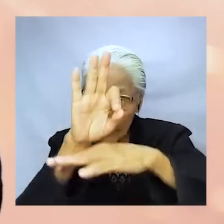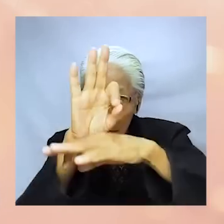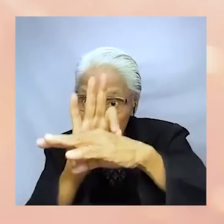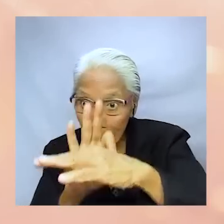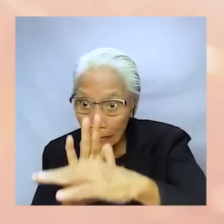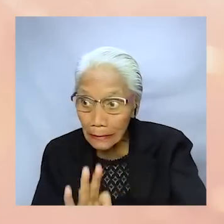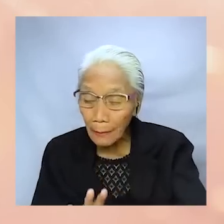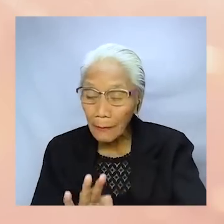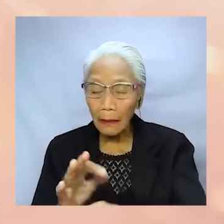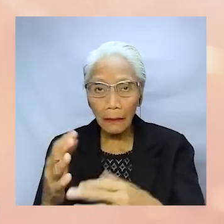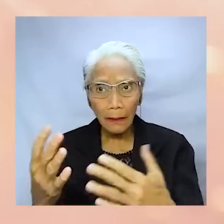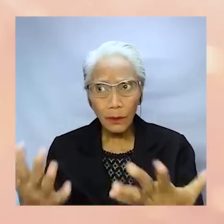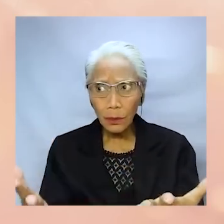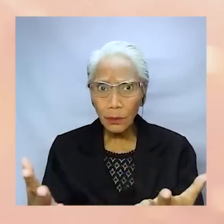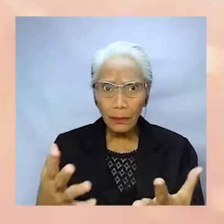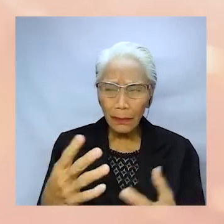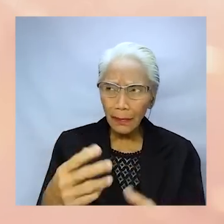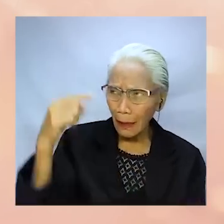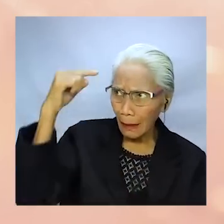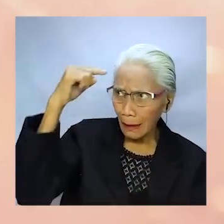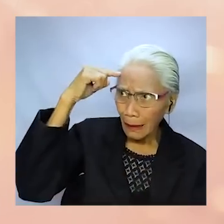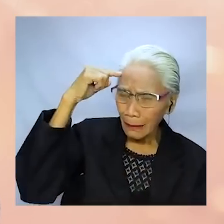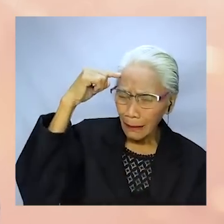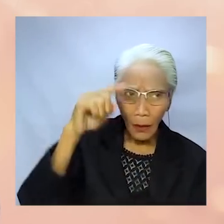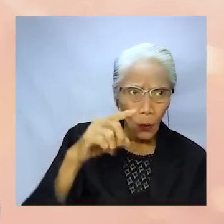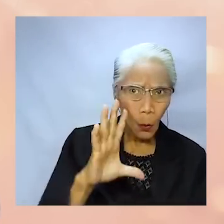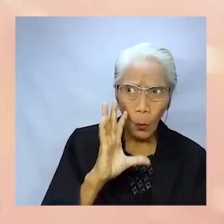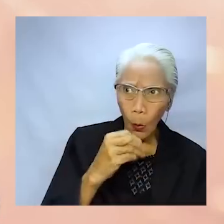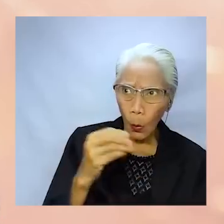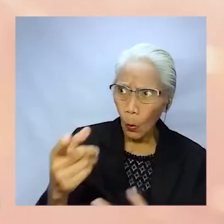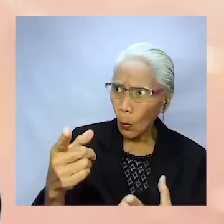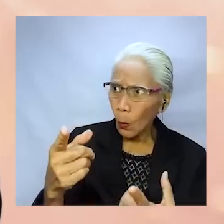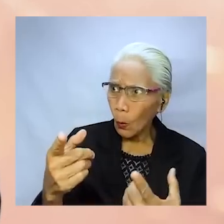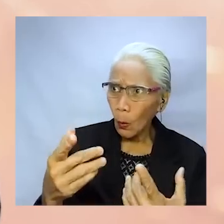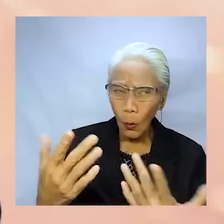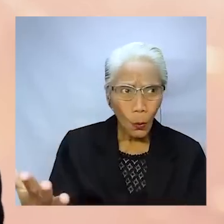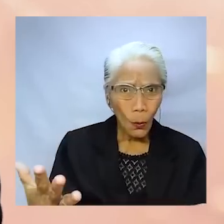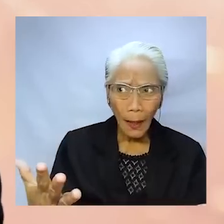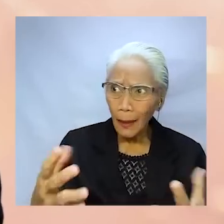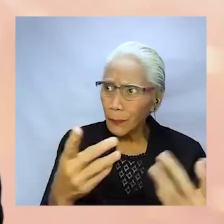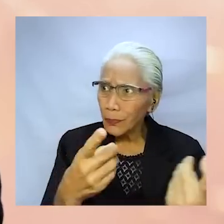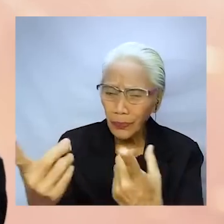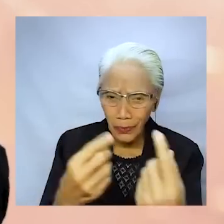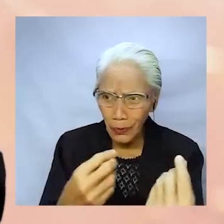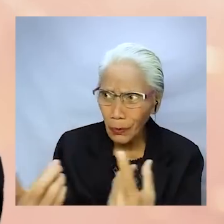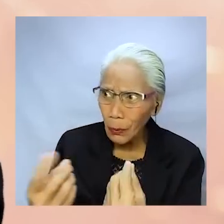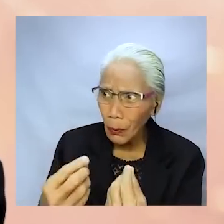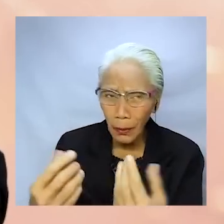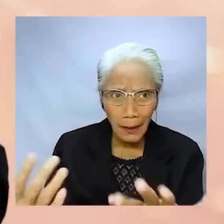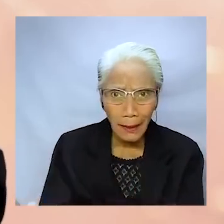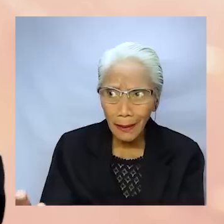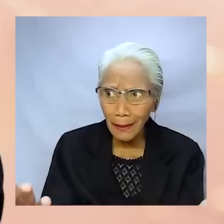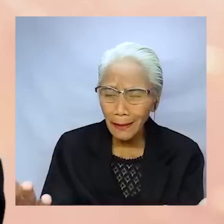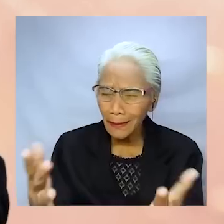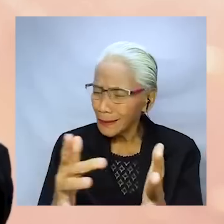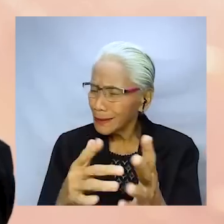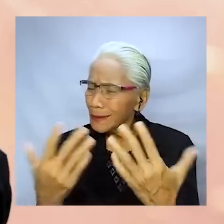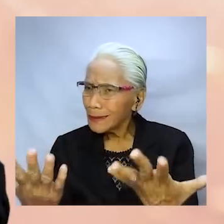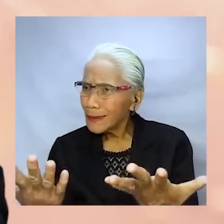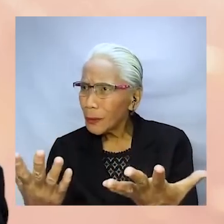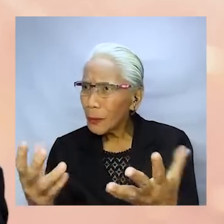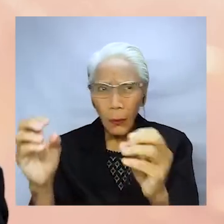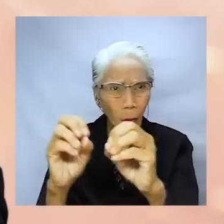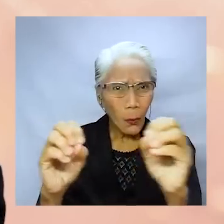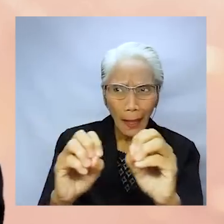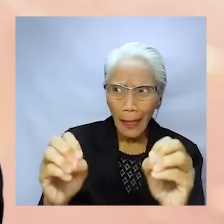that whoever did this act, Jesus, could not have been sent by God, for no one would violate